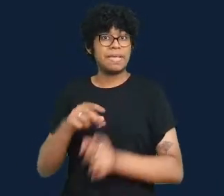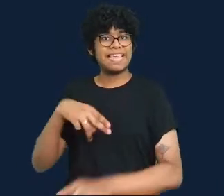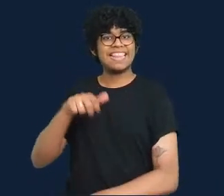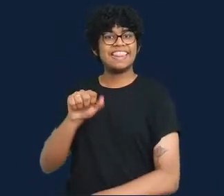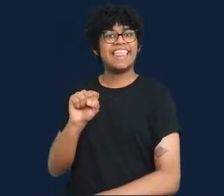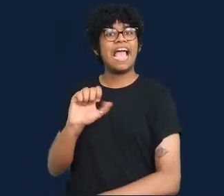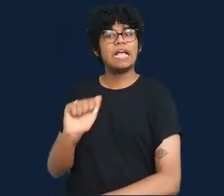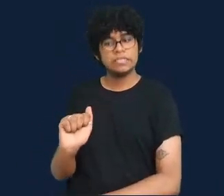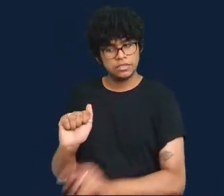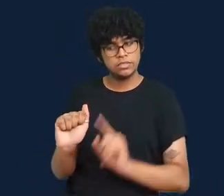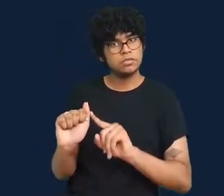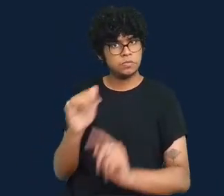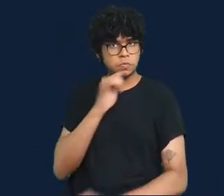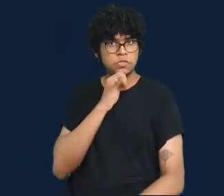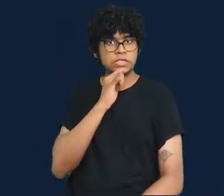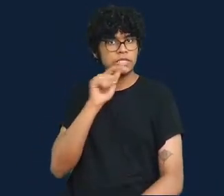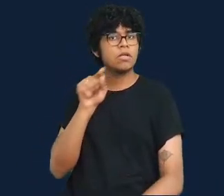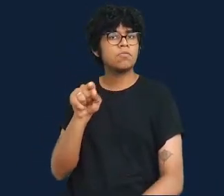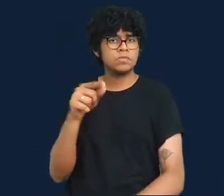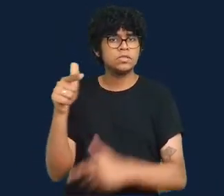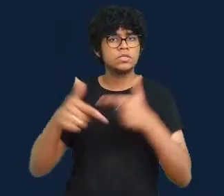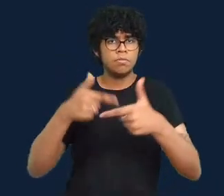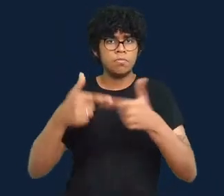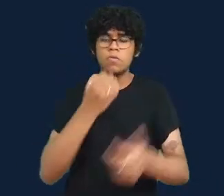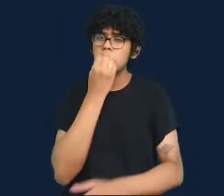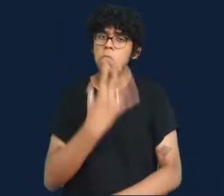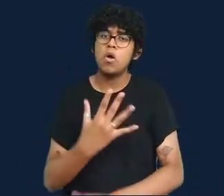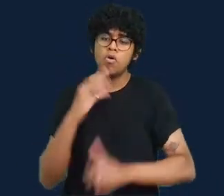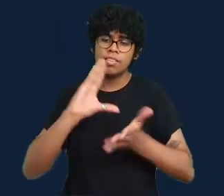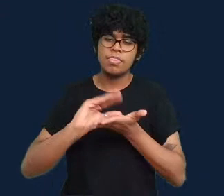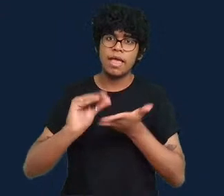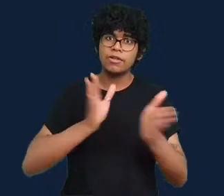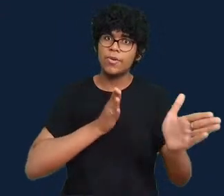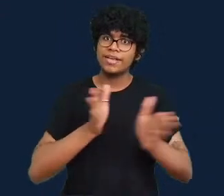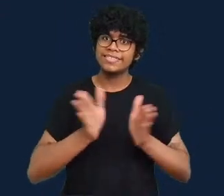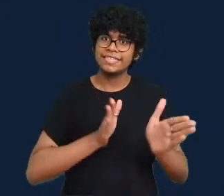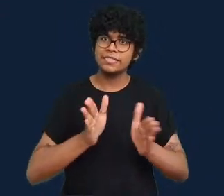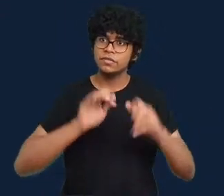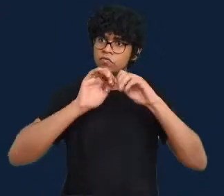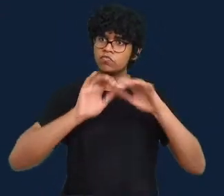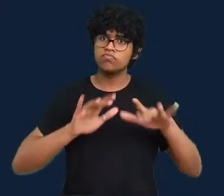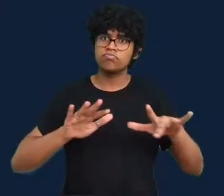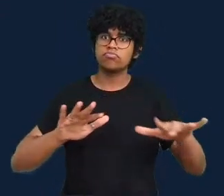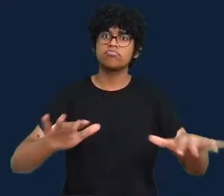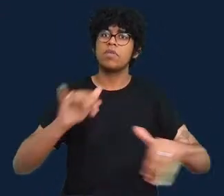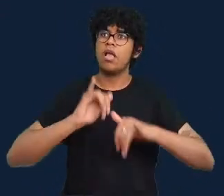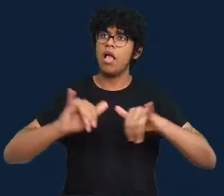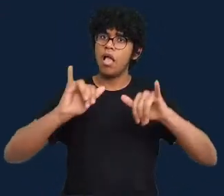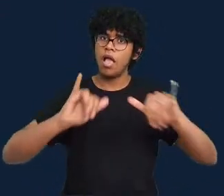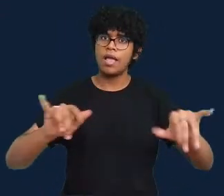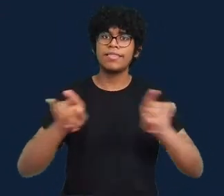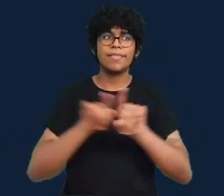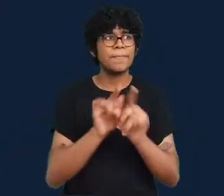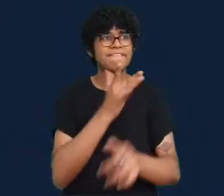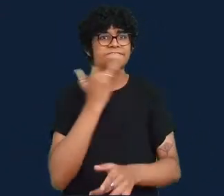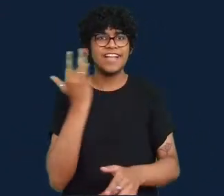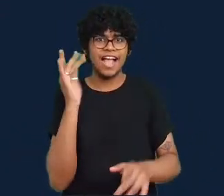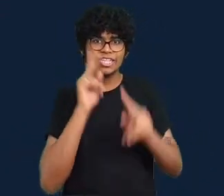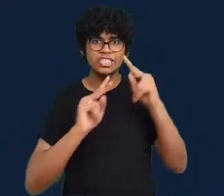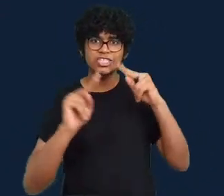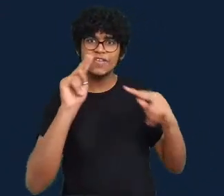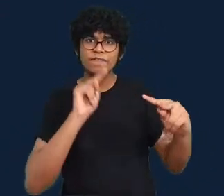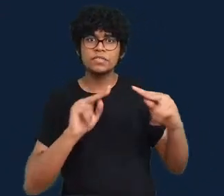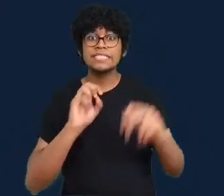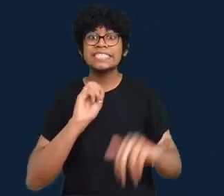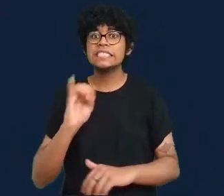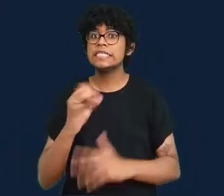environment related data accessible, easy to view. So if you want, you can download the raw files of things. But if